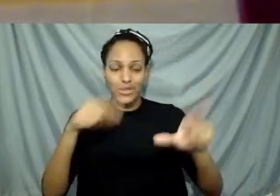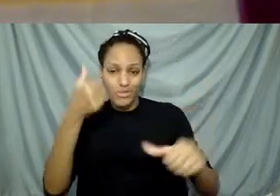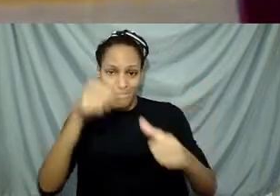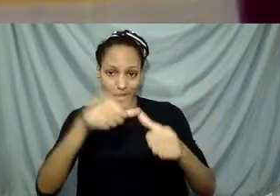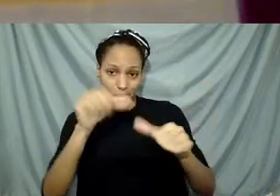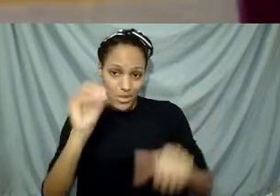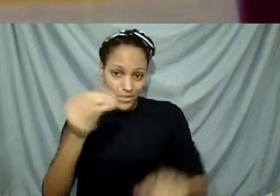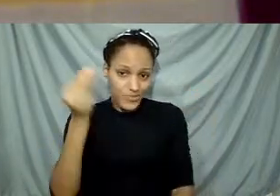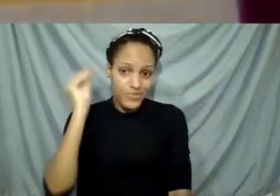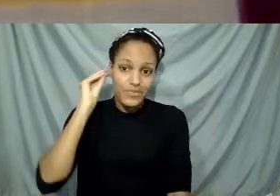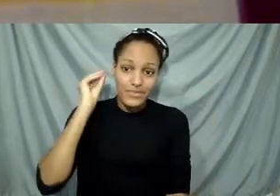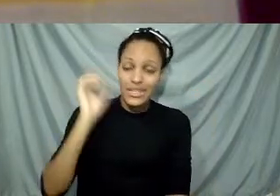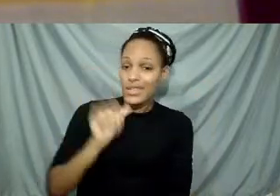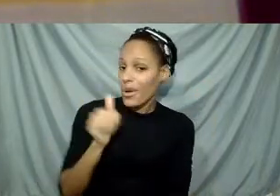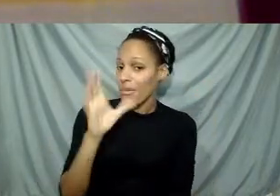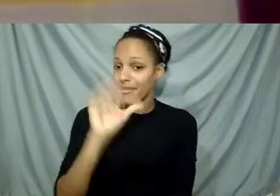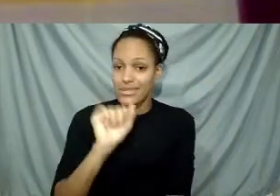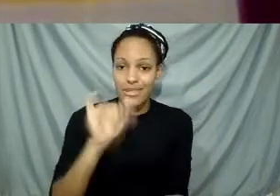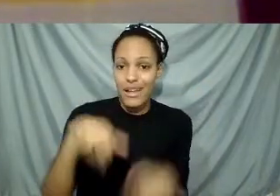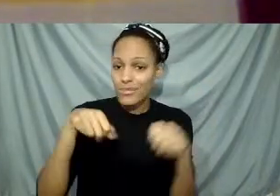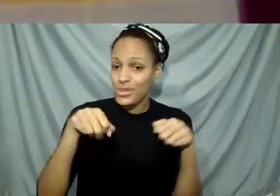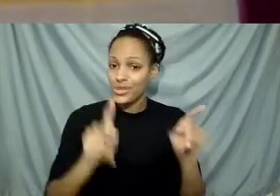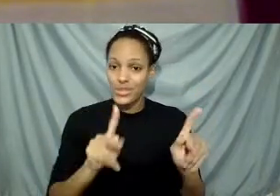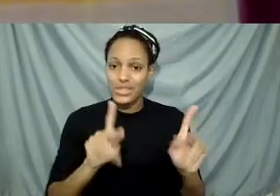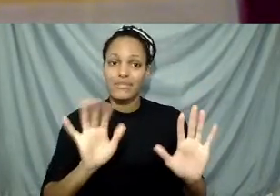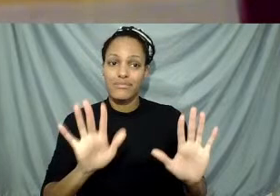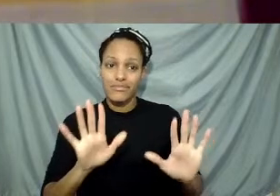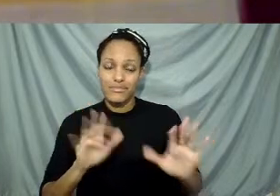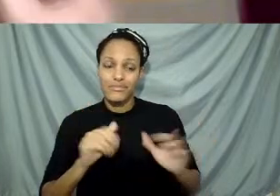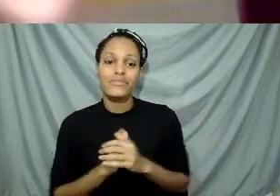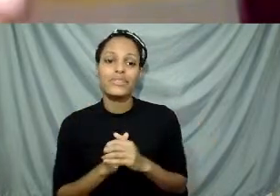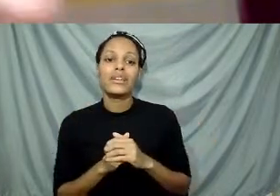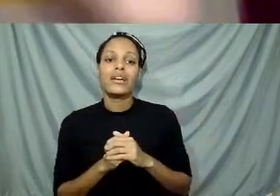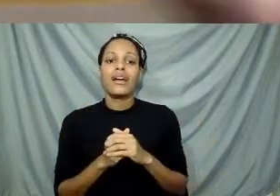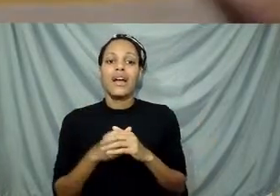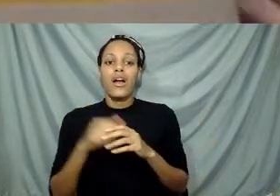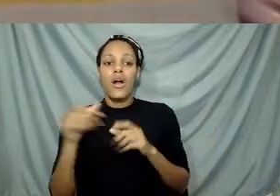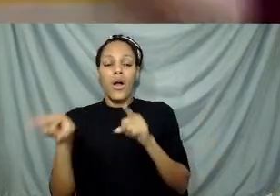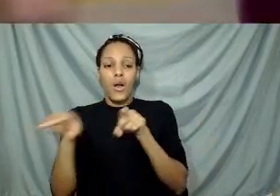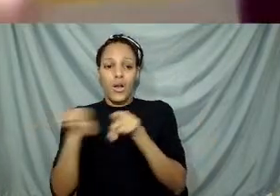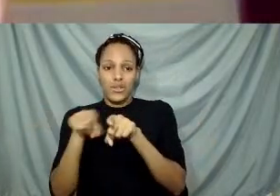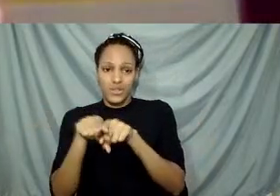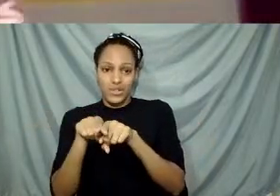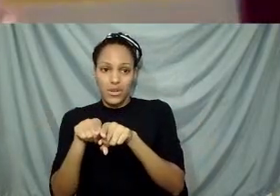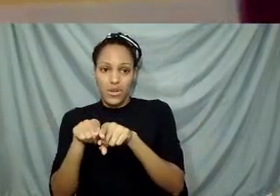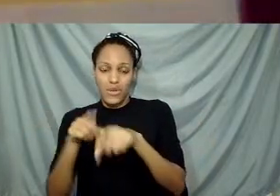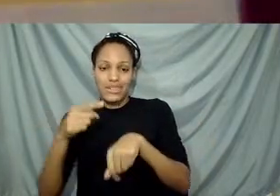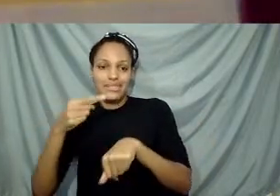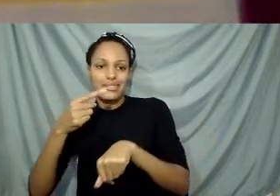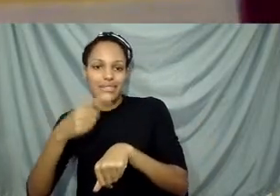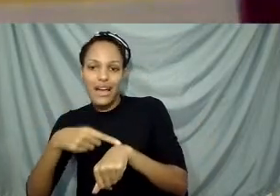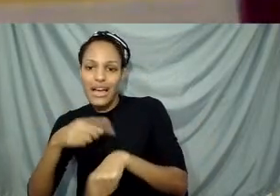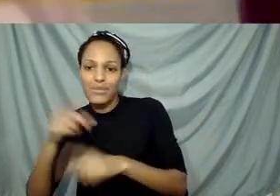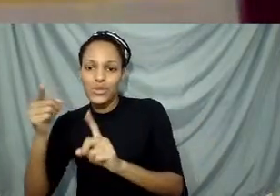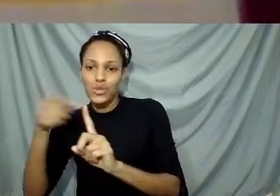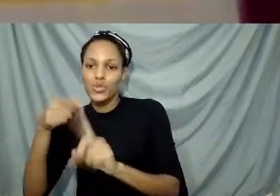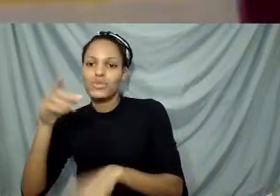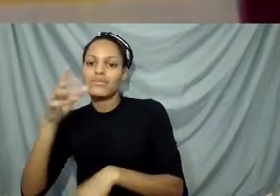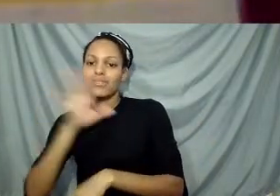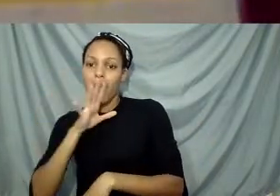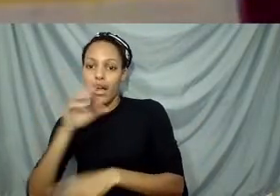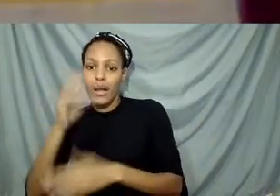that opportunity. We're also going to be kicking off Time to Talk Part 2. So Time to Talk was